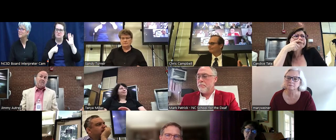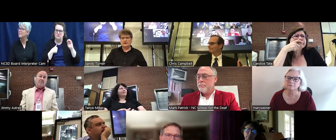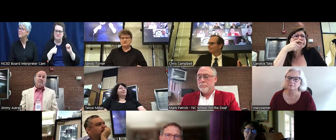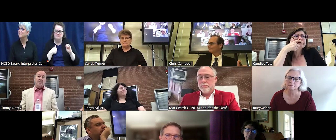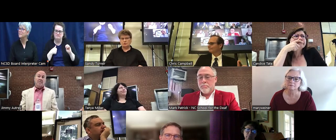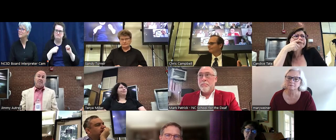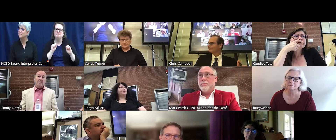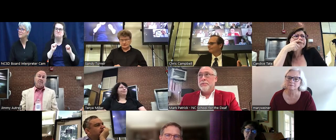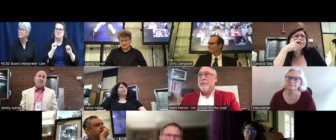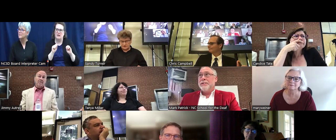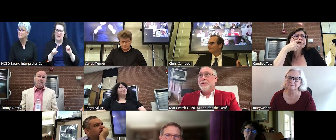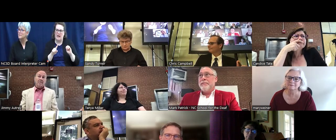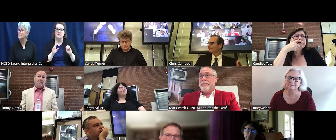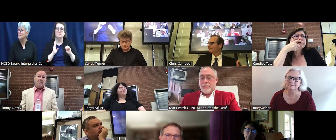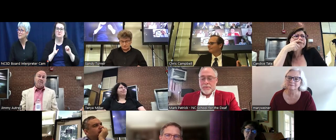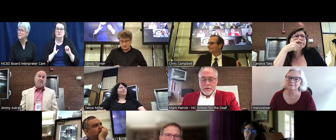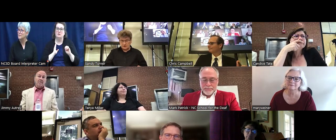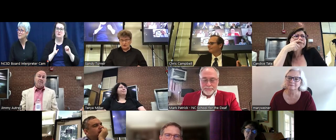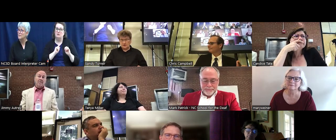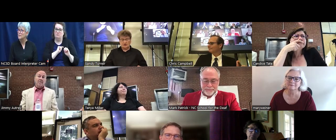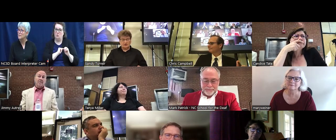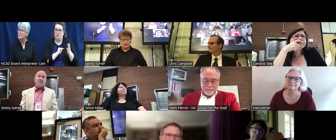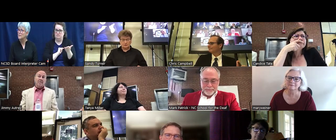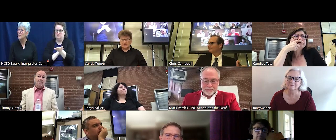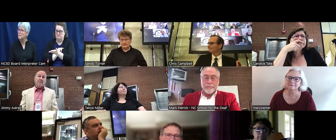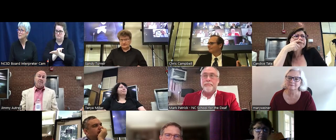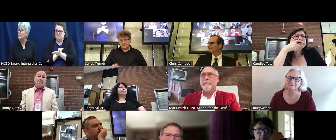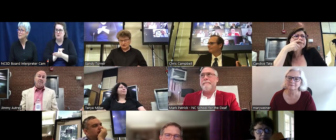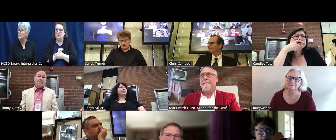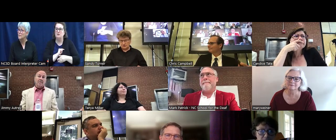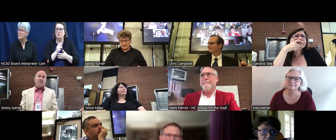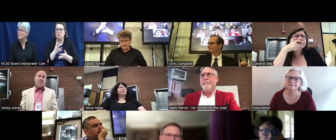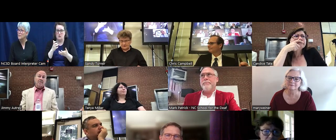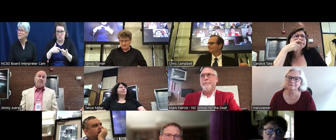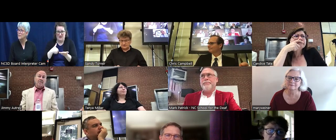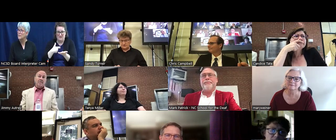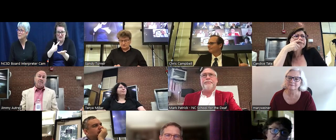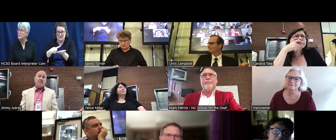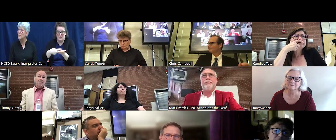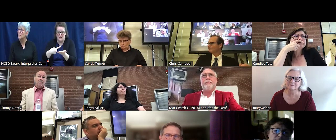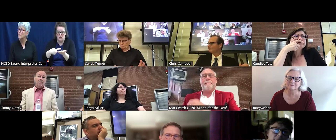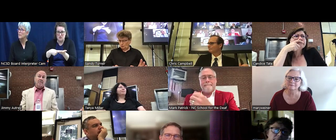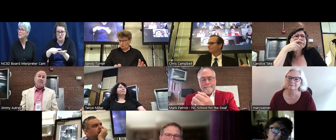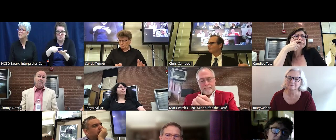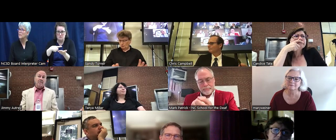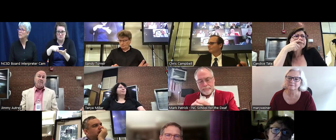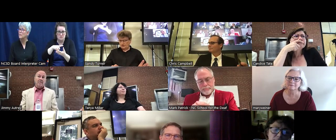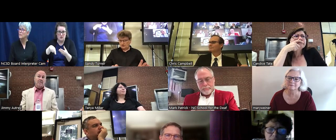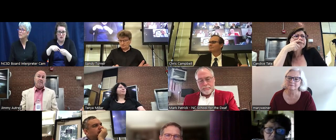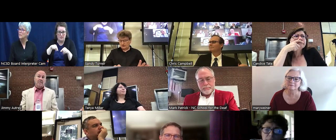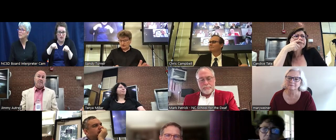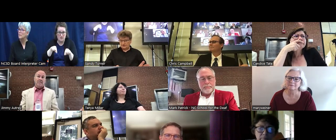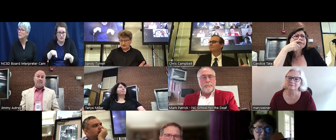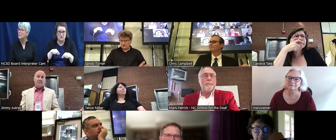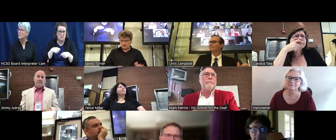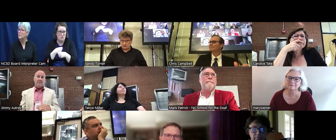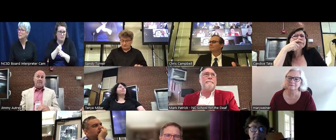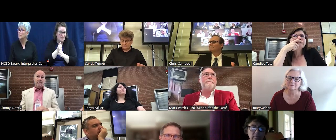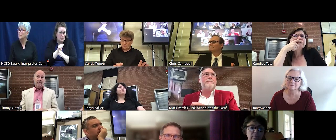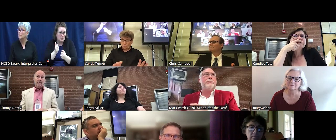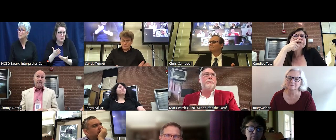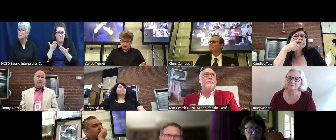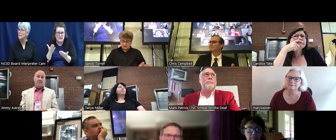Let me ask the Board of Trustees members, do you want to have a discussion about this? Do you want to make any recommendations?